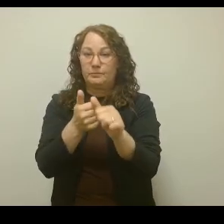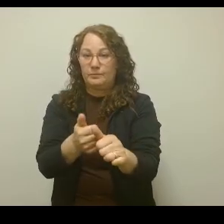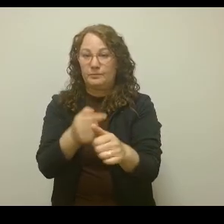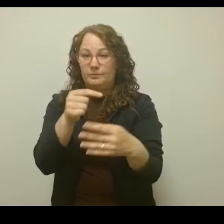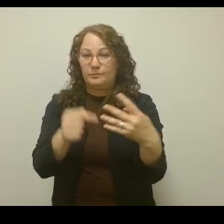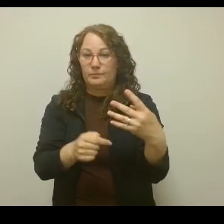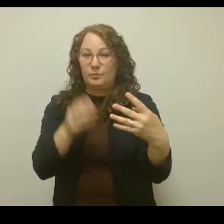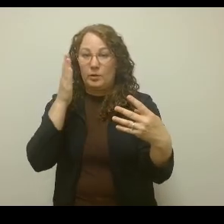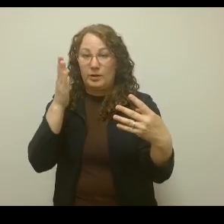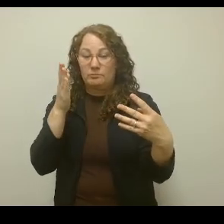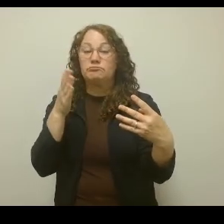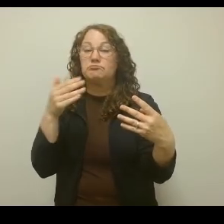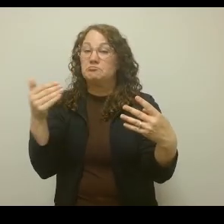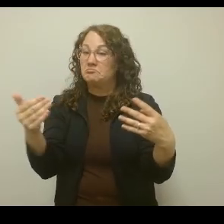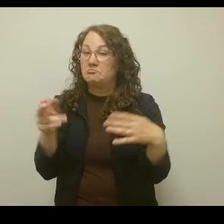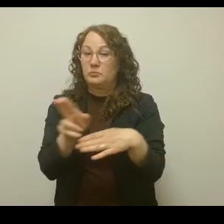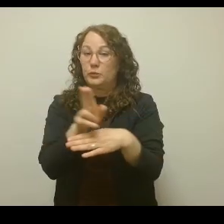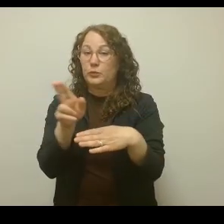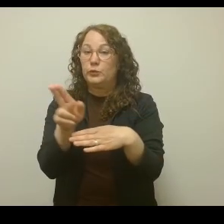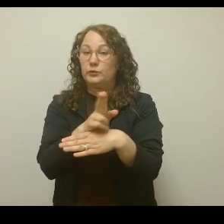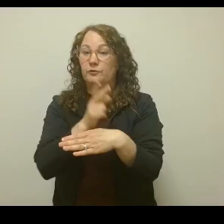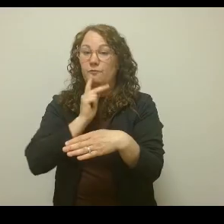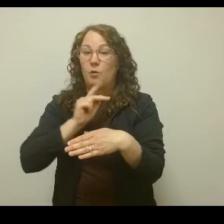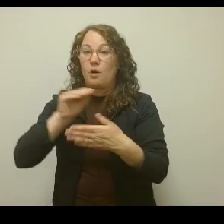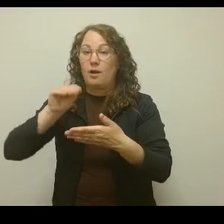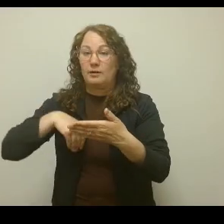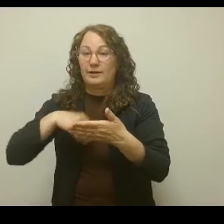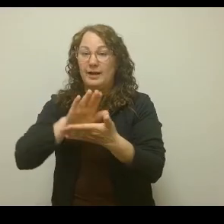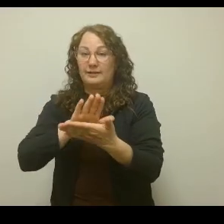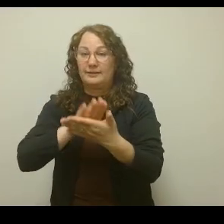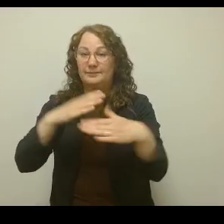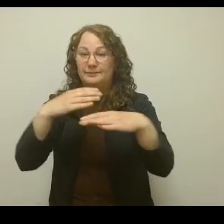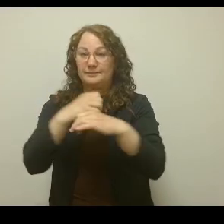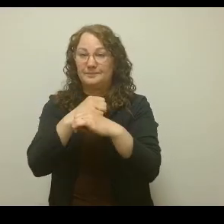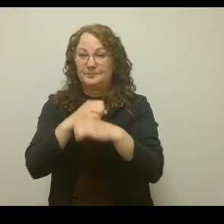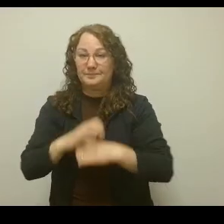that you can use to write an academic summary.